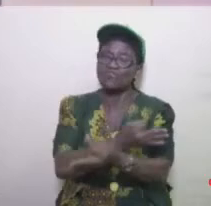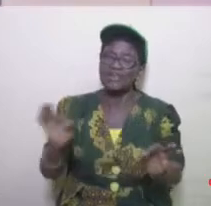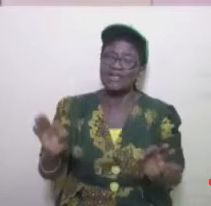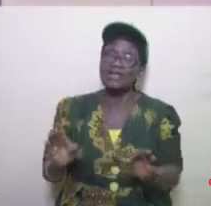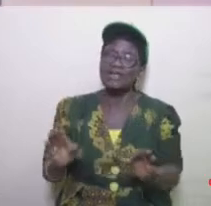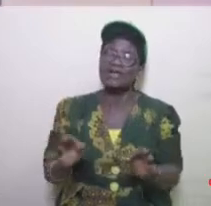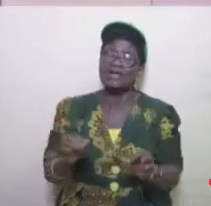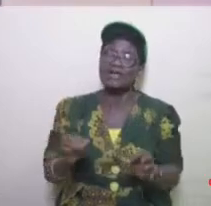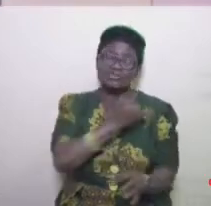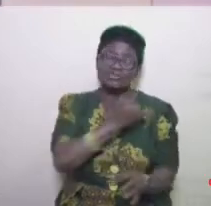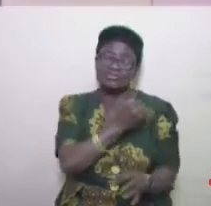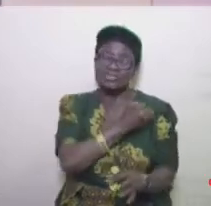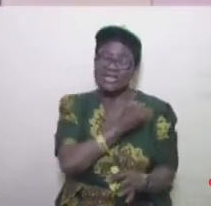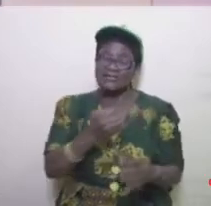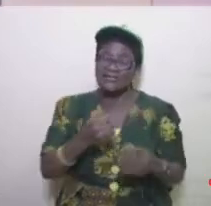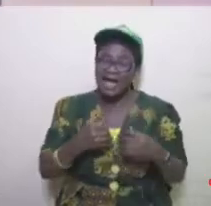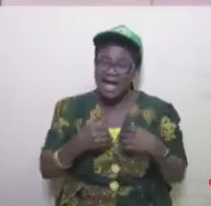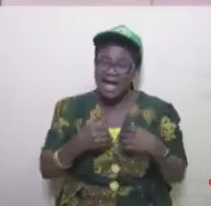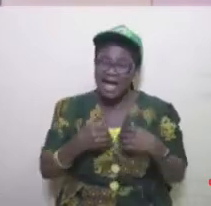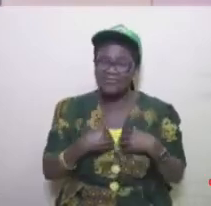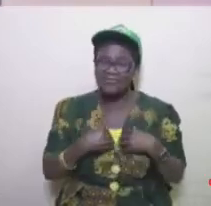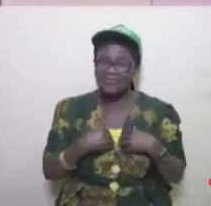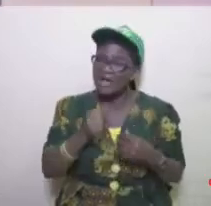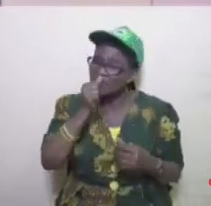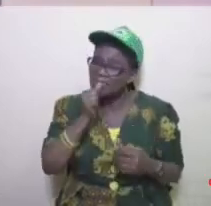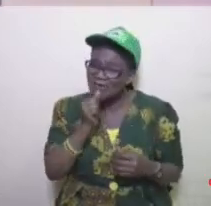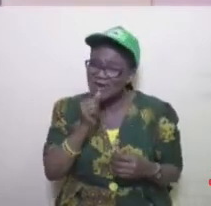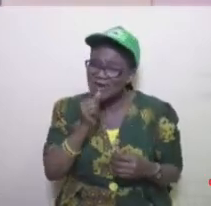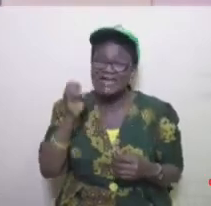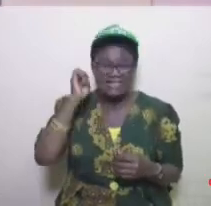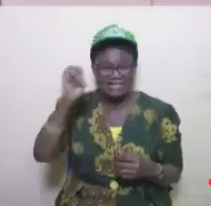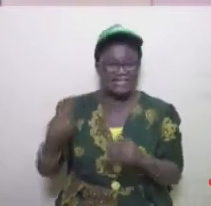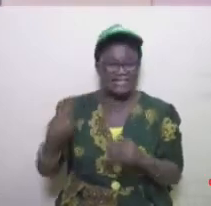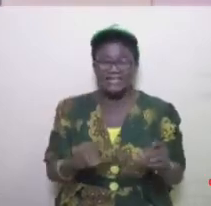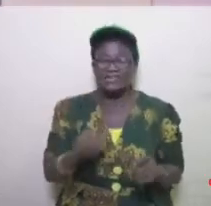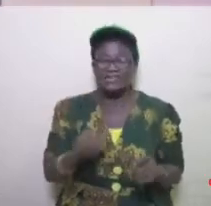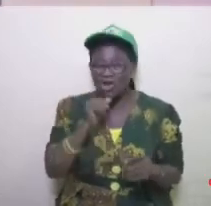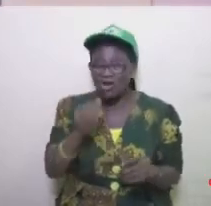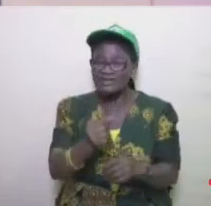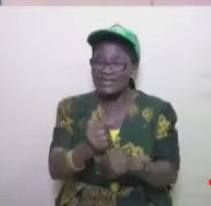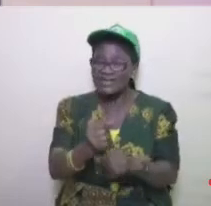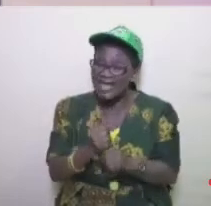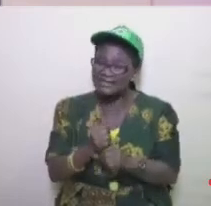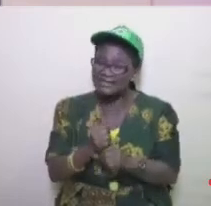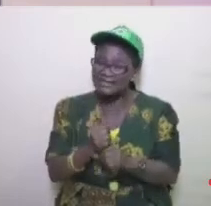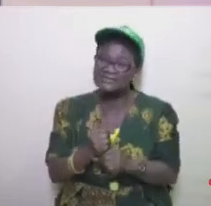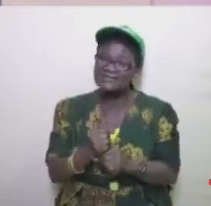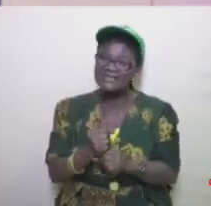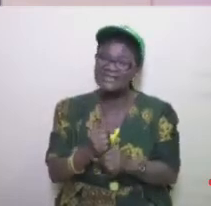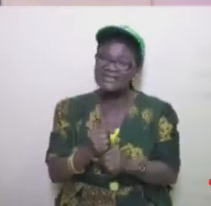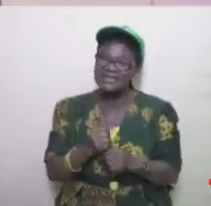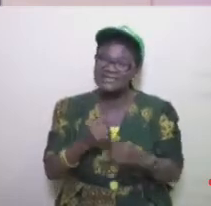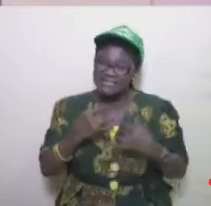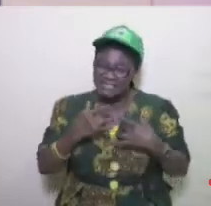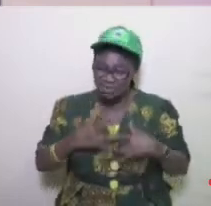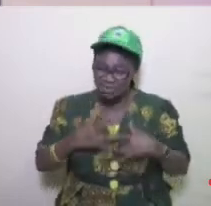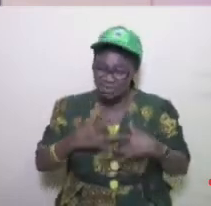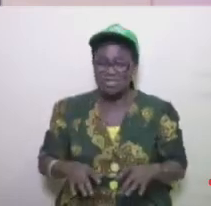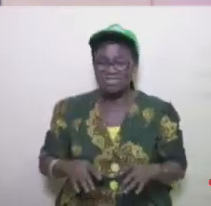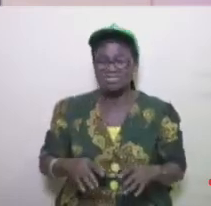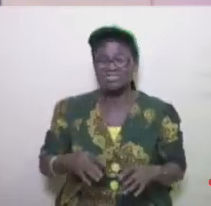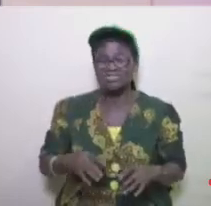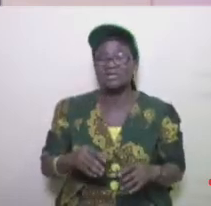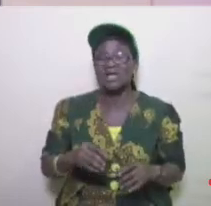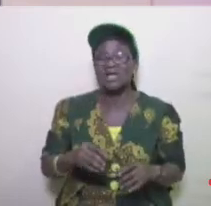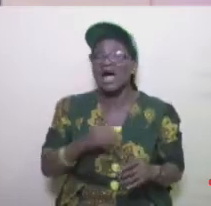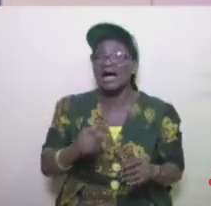and endurance. He did not get discouraged and backslide. He waited for God's time. He